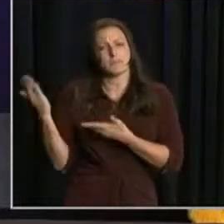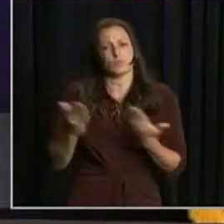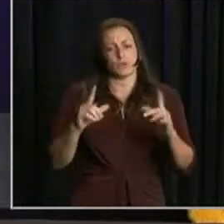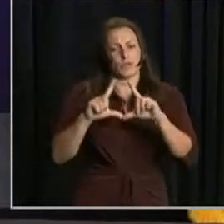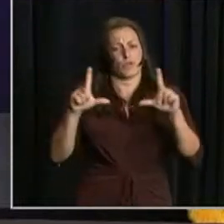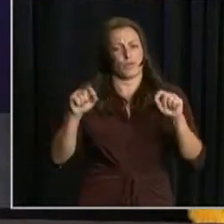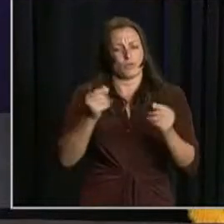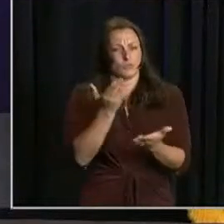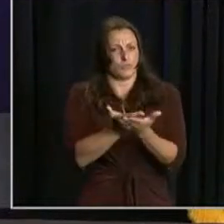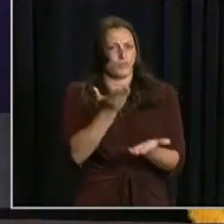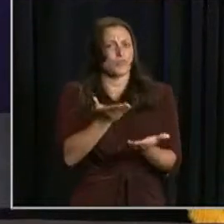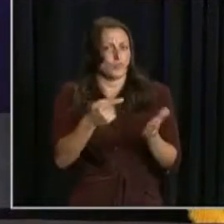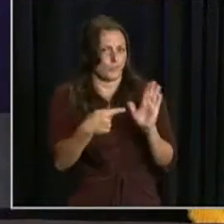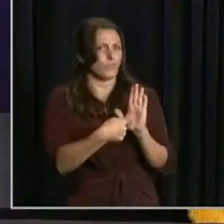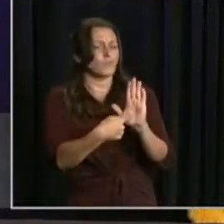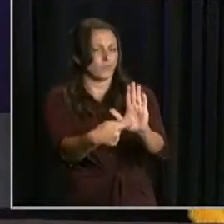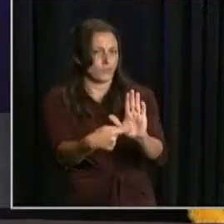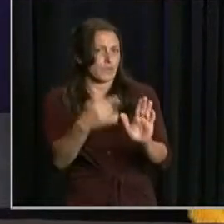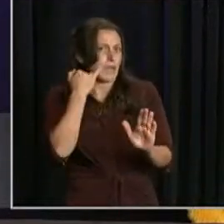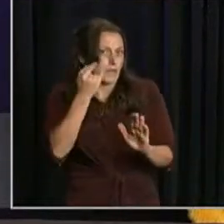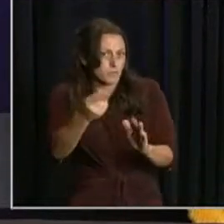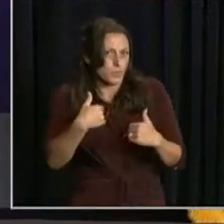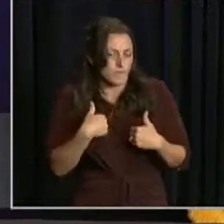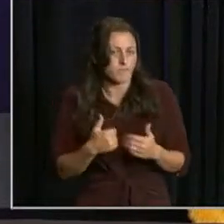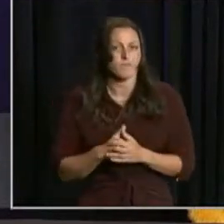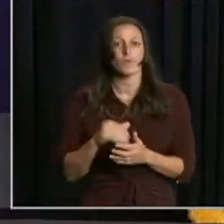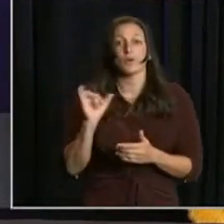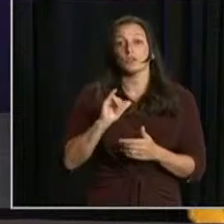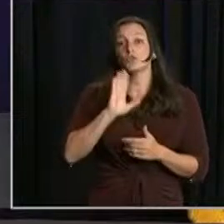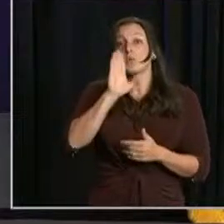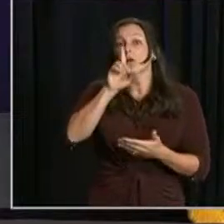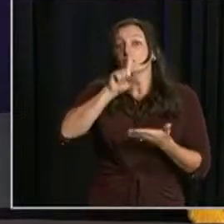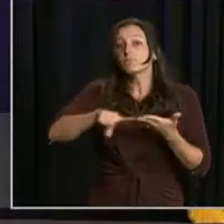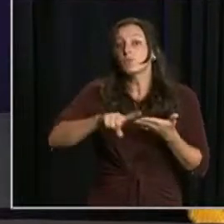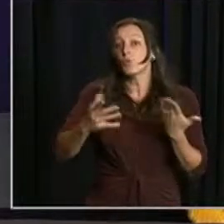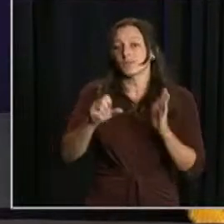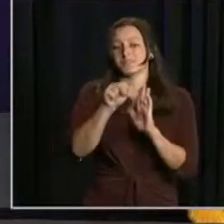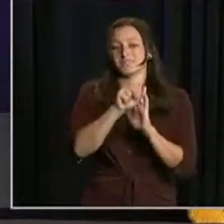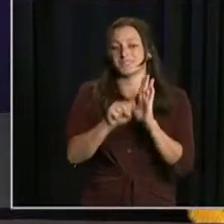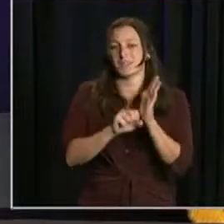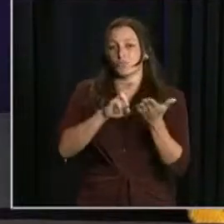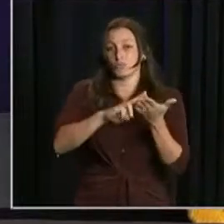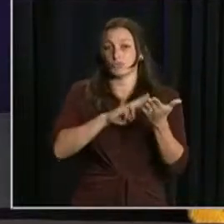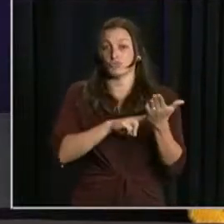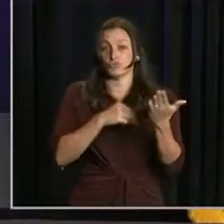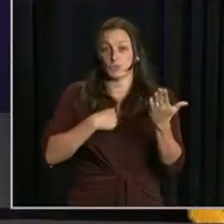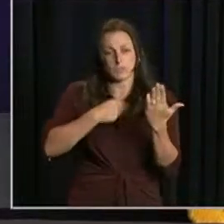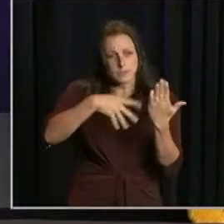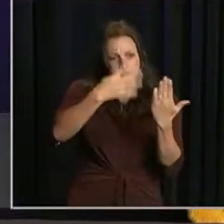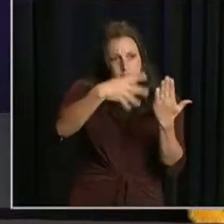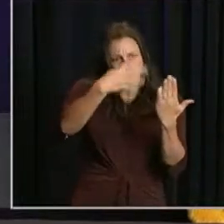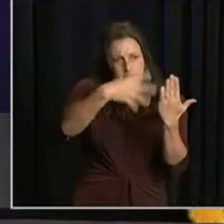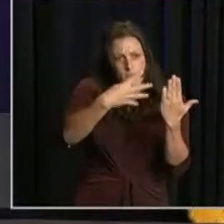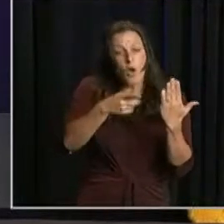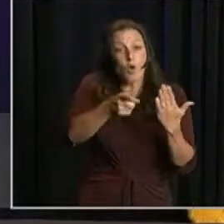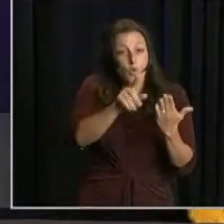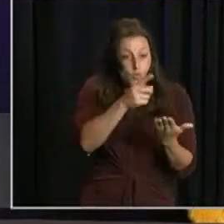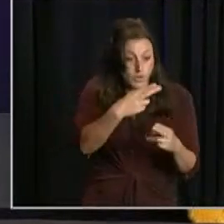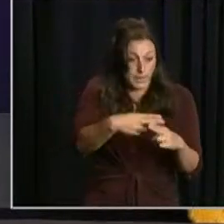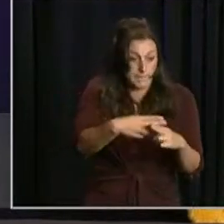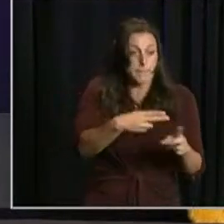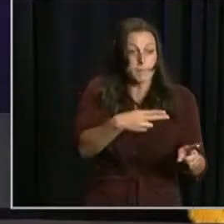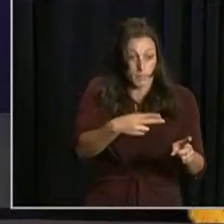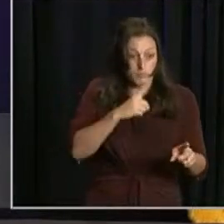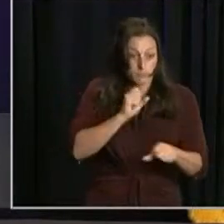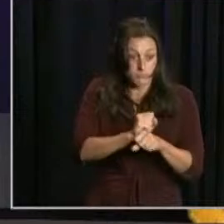primary vaccination series. We will also be looking into the state registry to confirm that you've received Pfizer. In fact, you've received